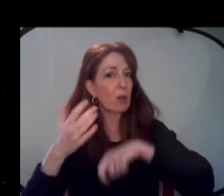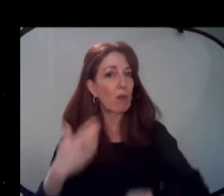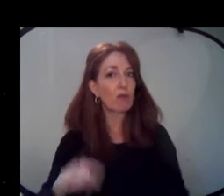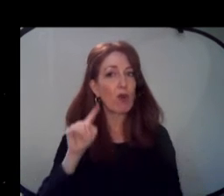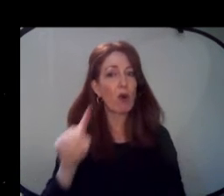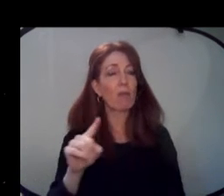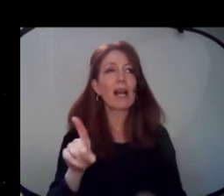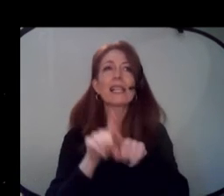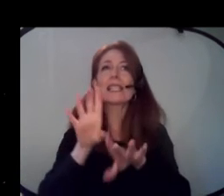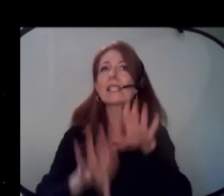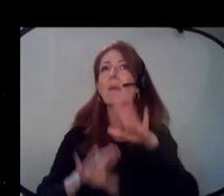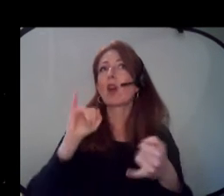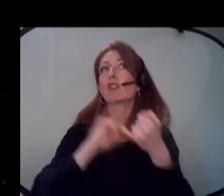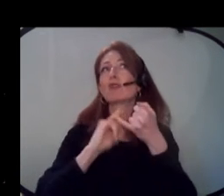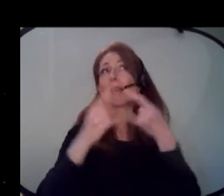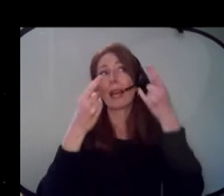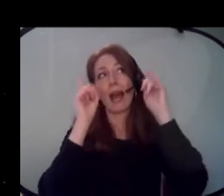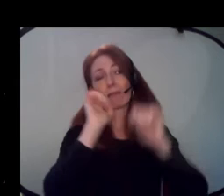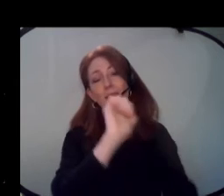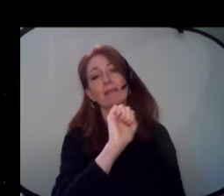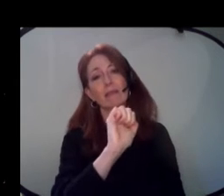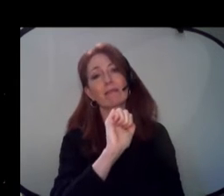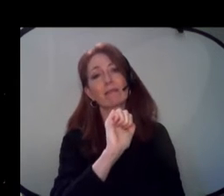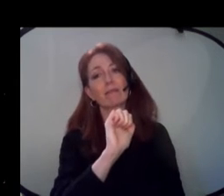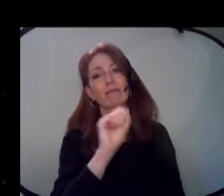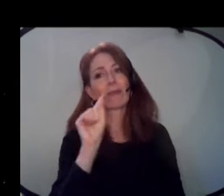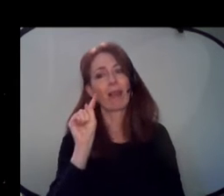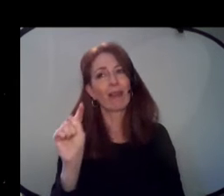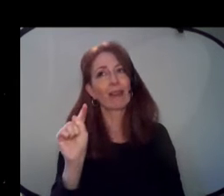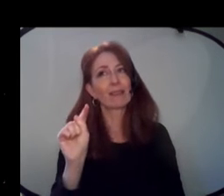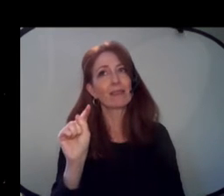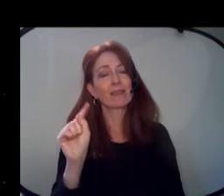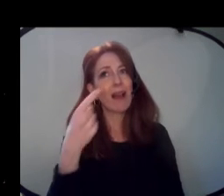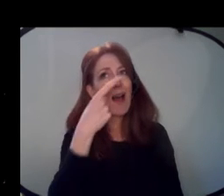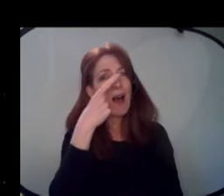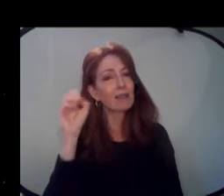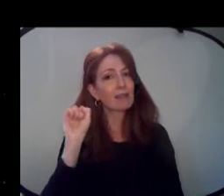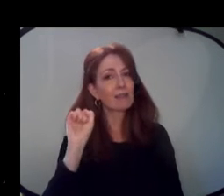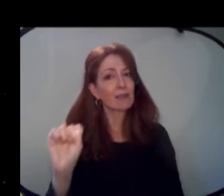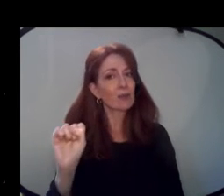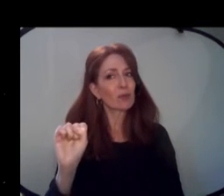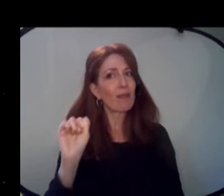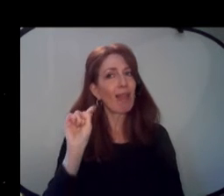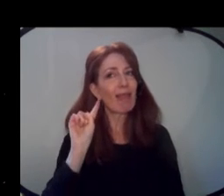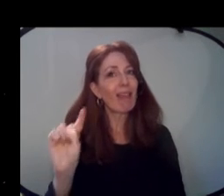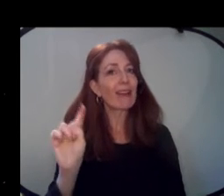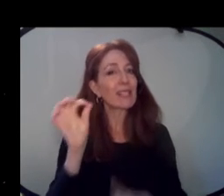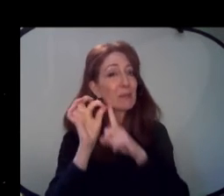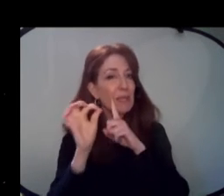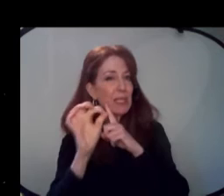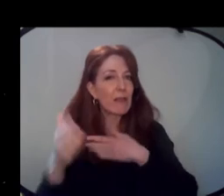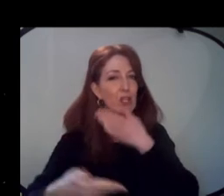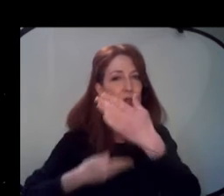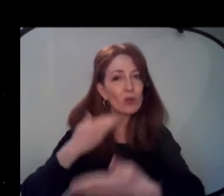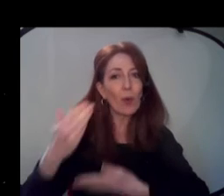Elders, but it's an incredible take on that particular story. So there are the number of